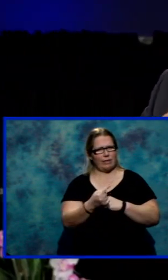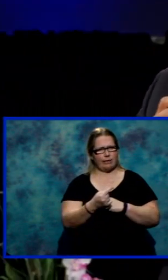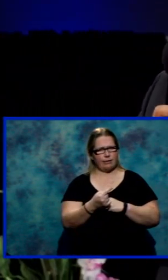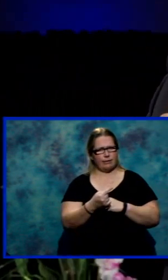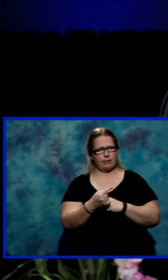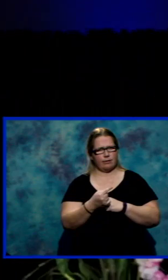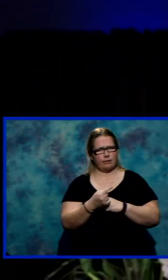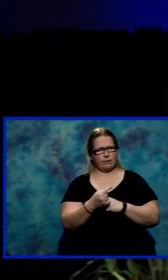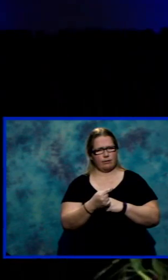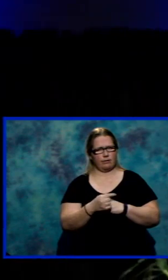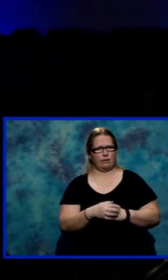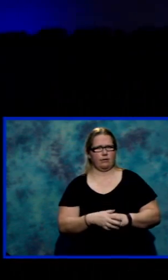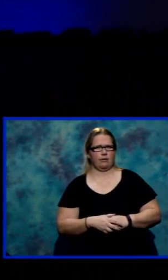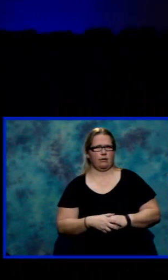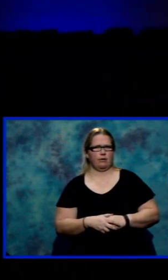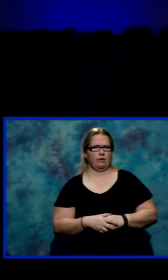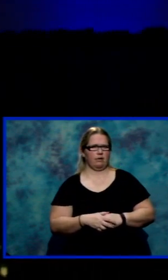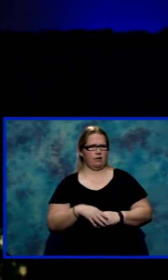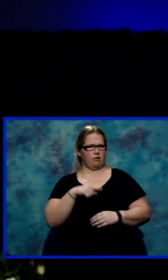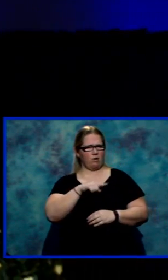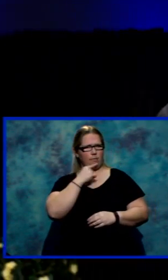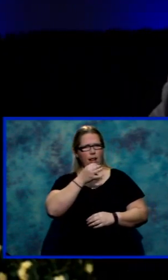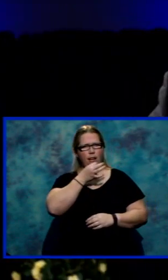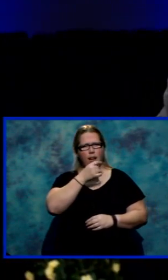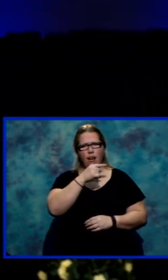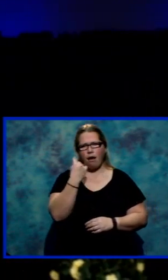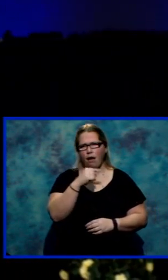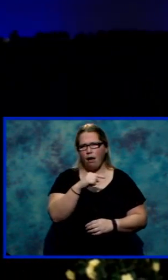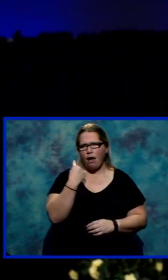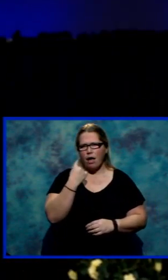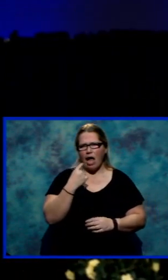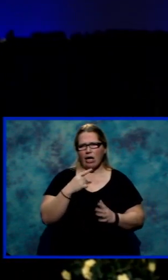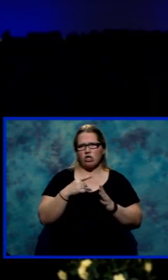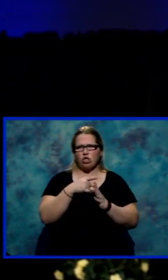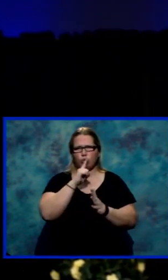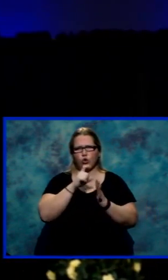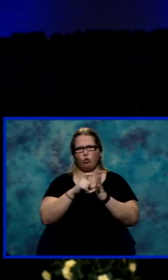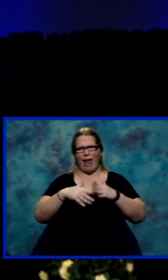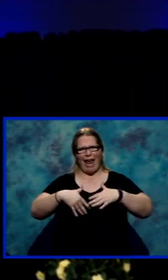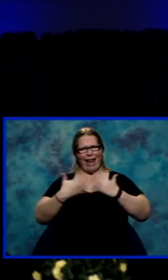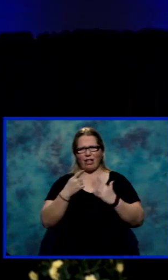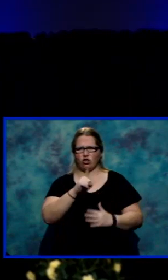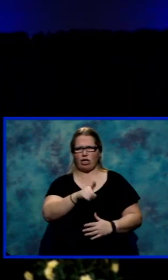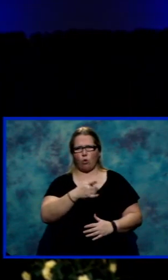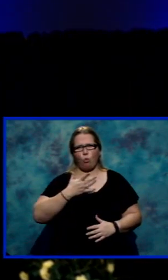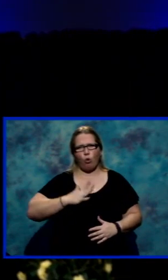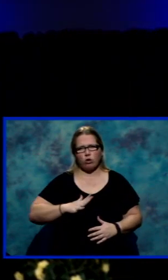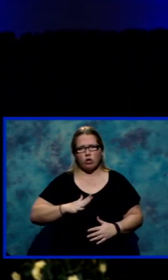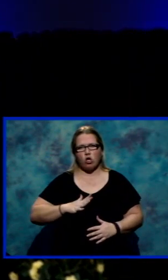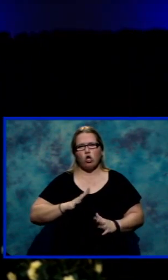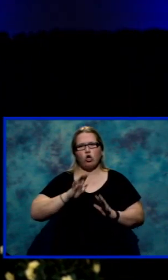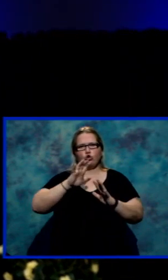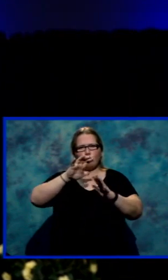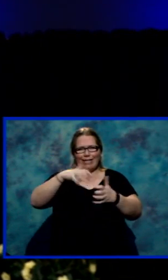that's manipulative, that lies, and is willing to do anything that she wishes in order to get her